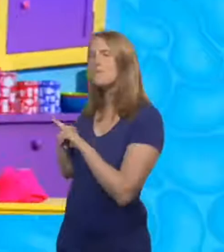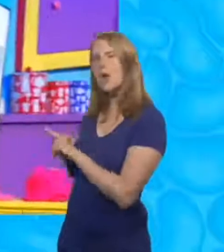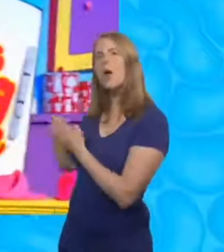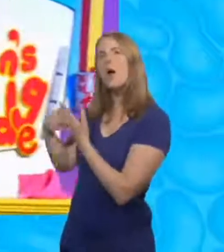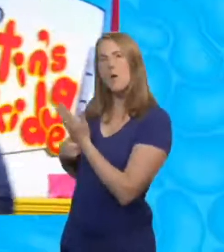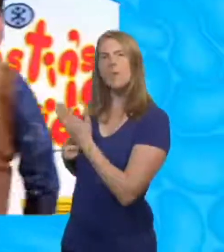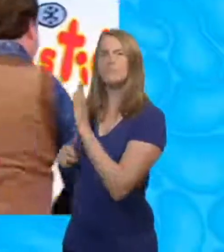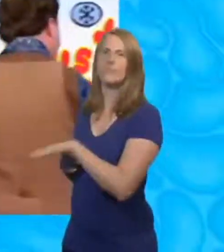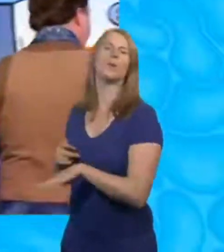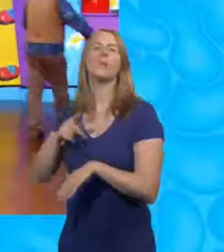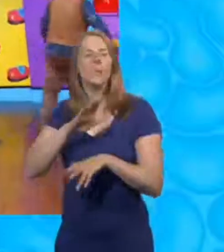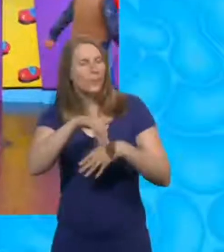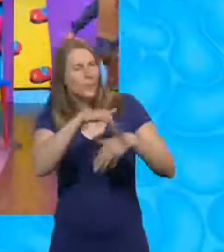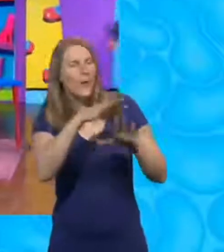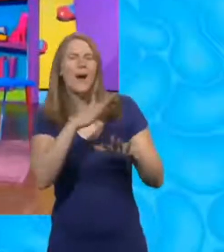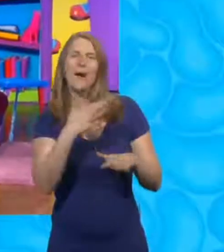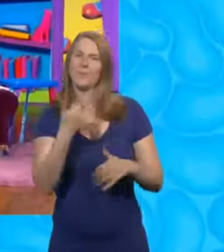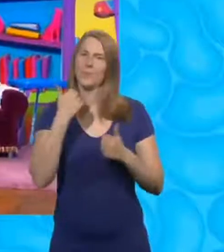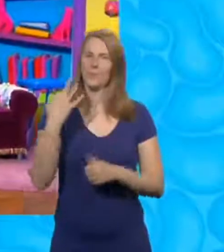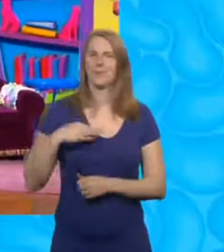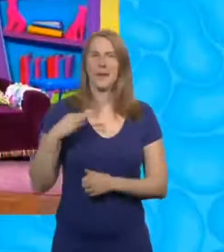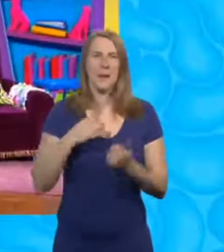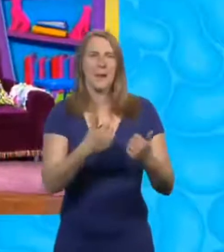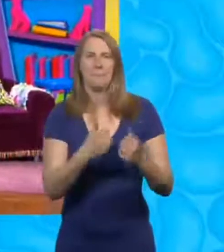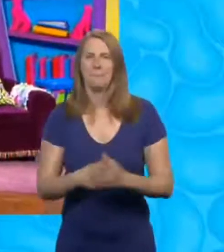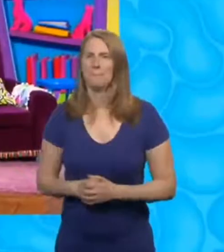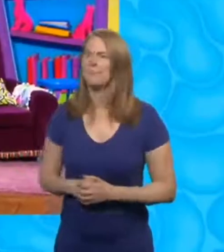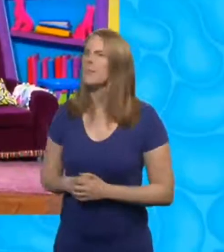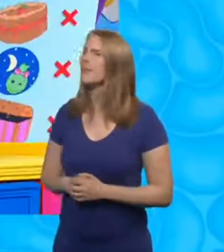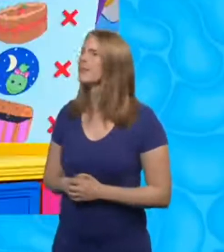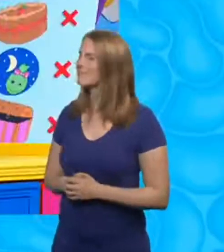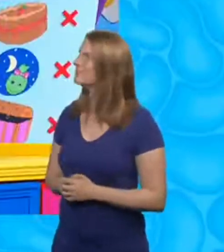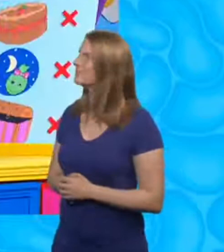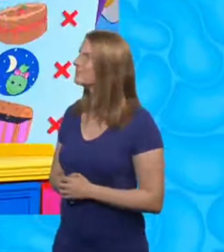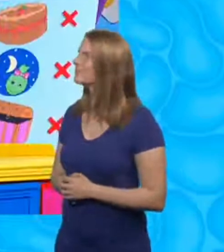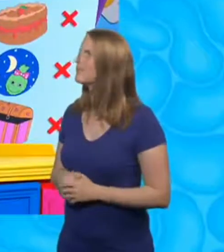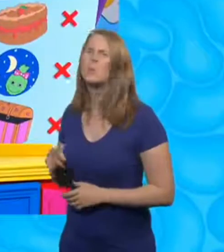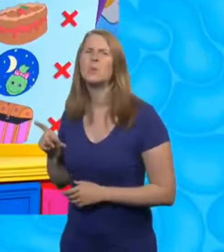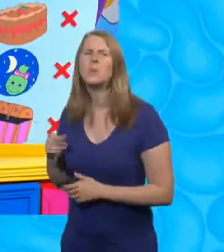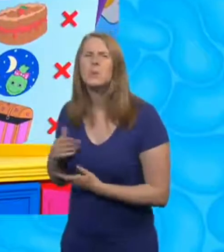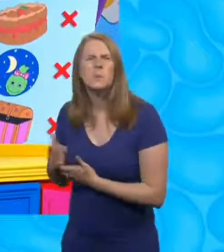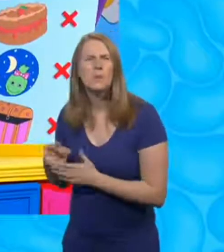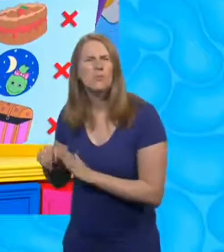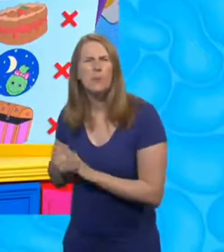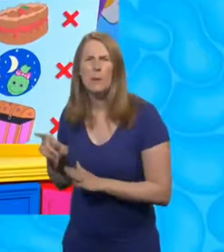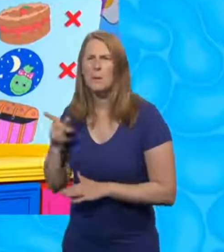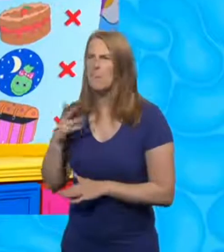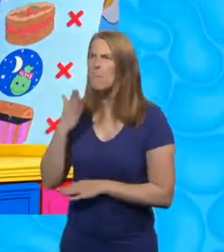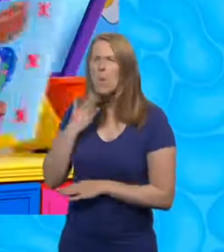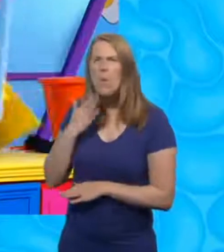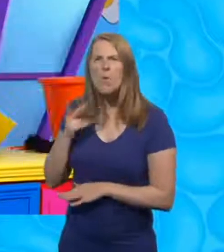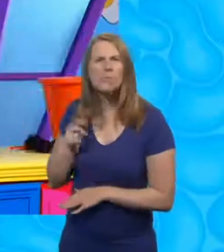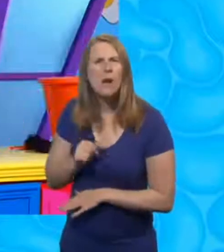will follow all instructions. Now run along and have a lovely time. I don't know about these monster sitting rules. I mean, they're a